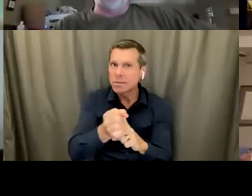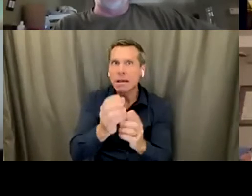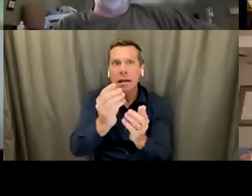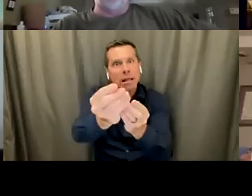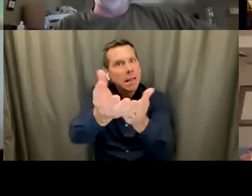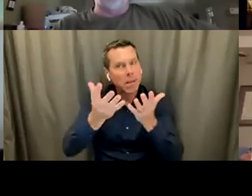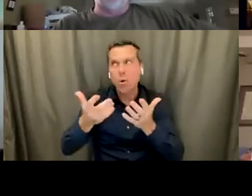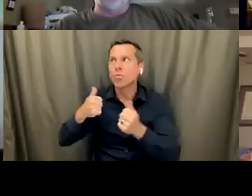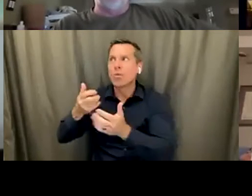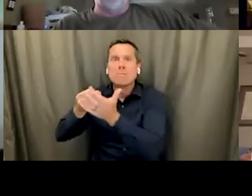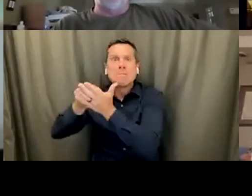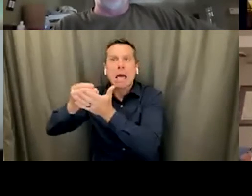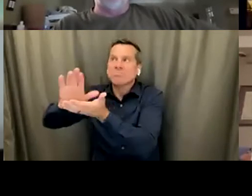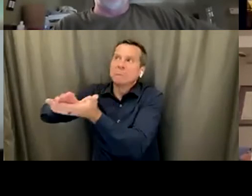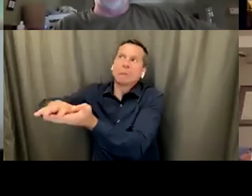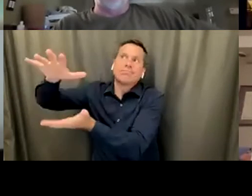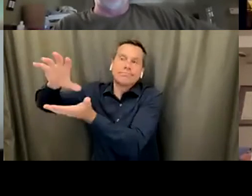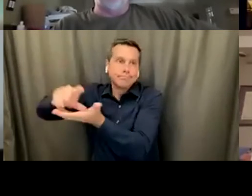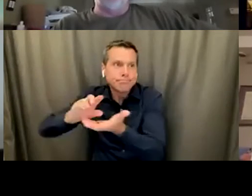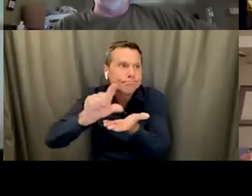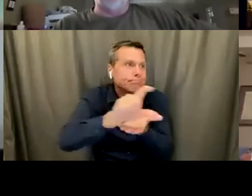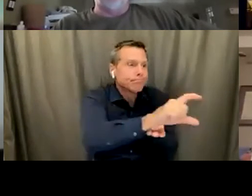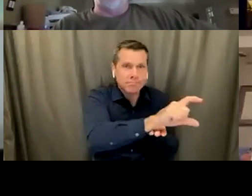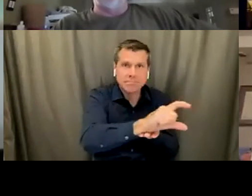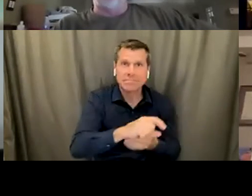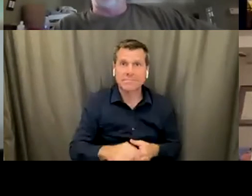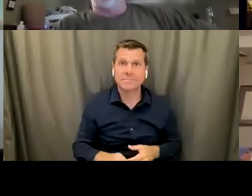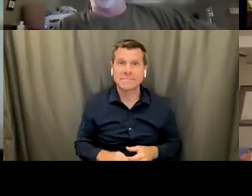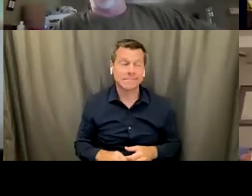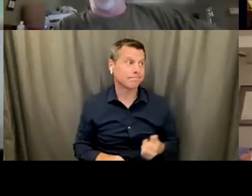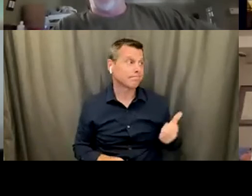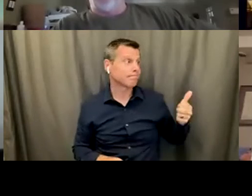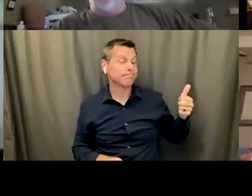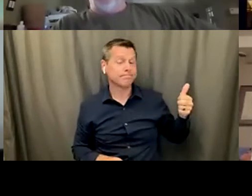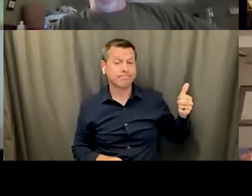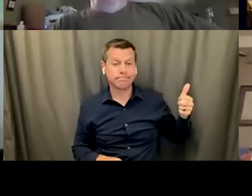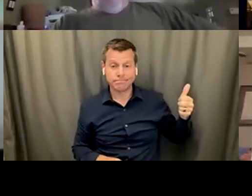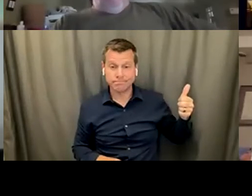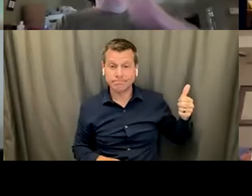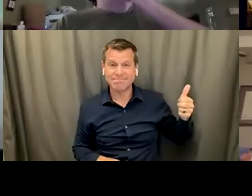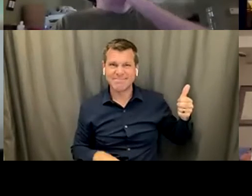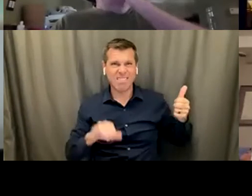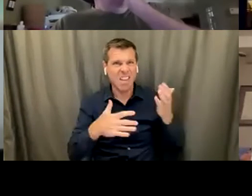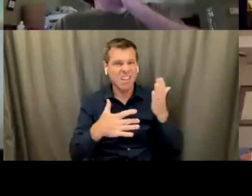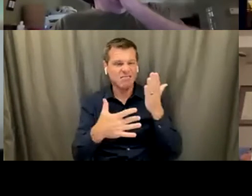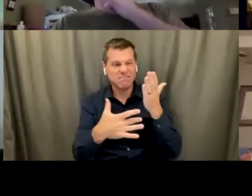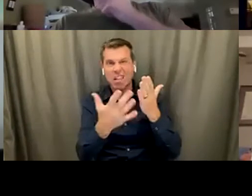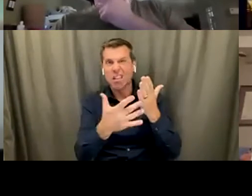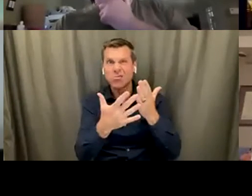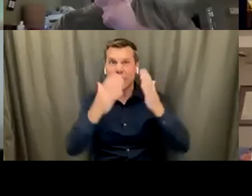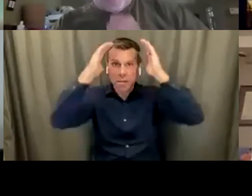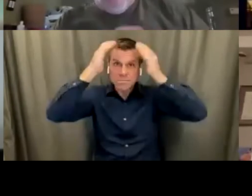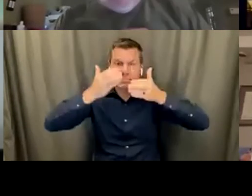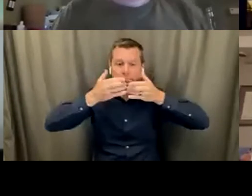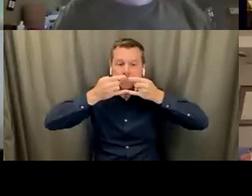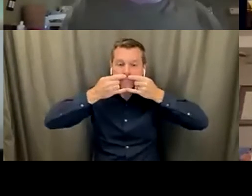see him purchase a few thousand of those. Yeah, I would too. In fact, I was unaware of that technology. I was unaware that those existed. So